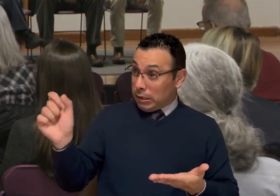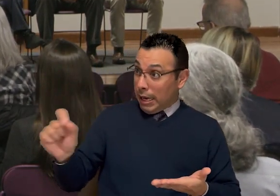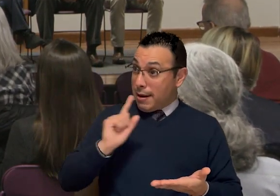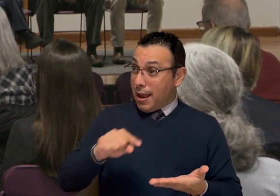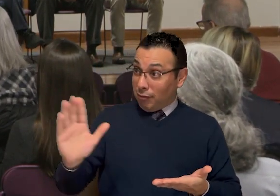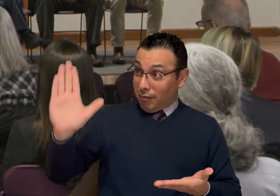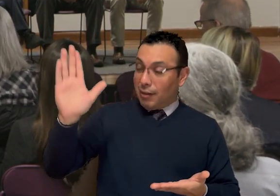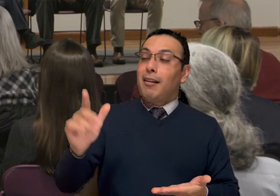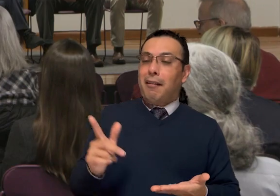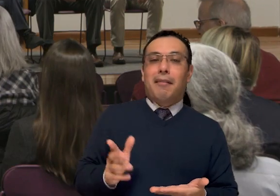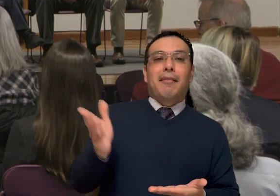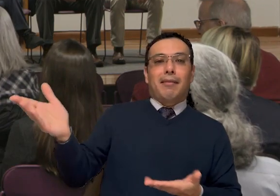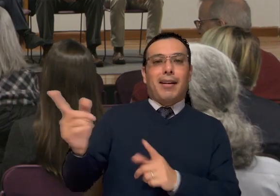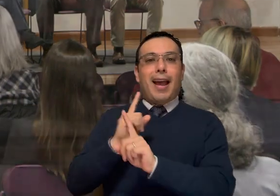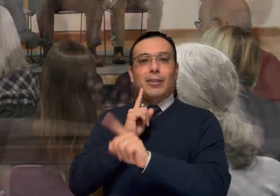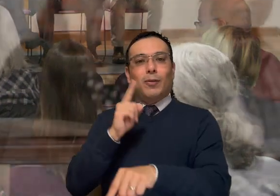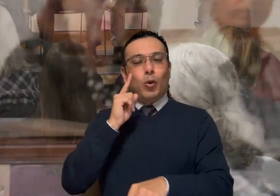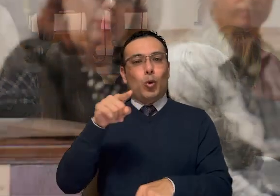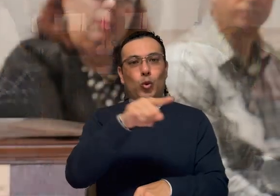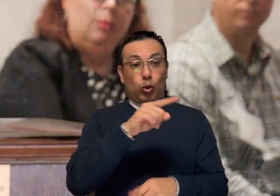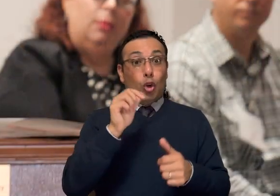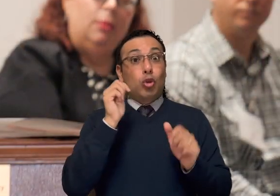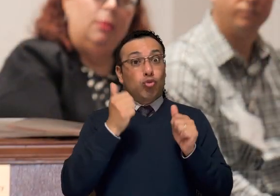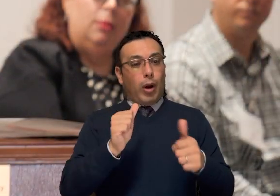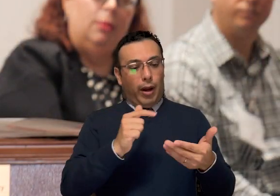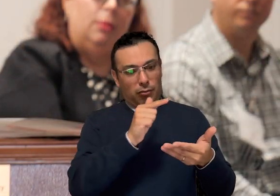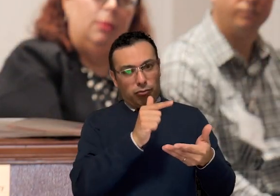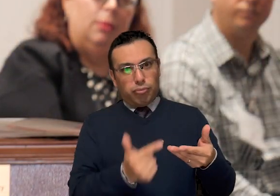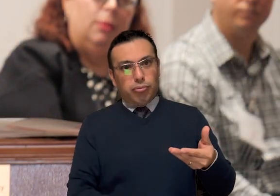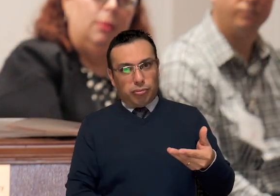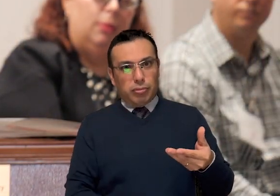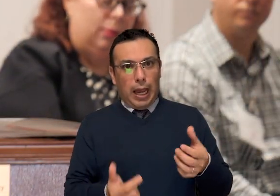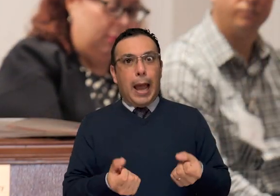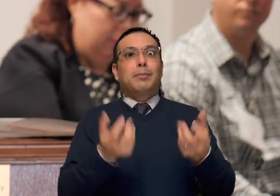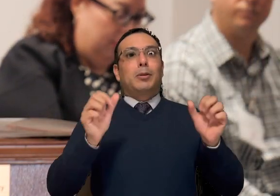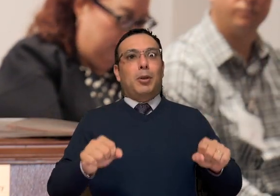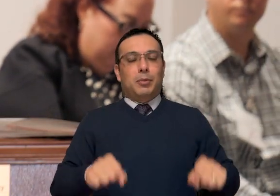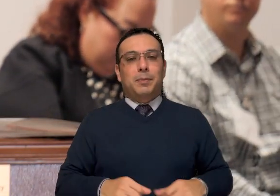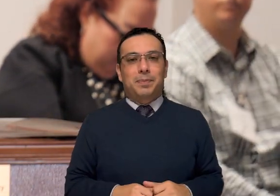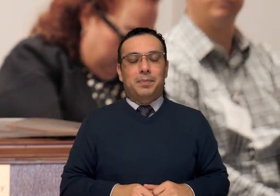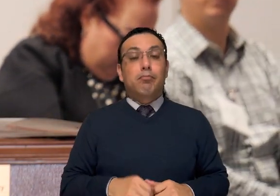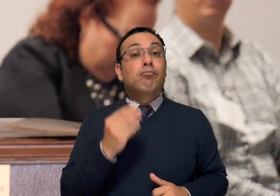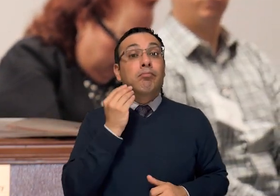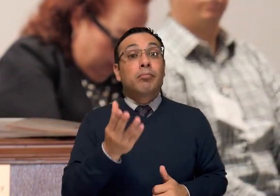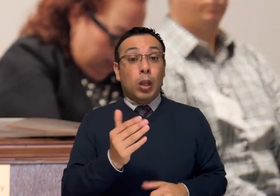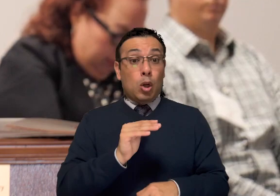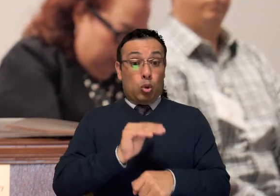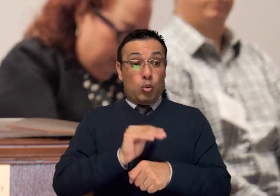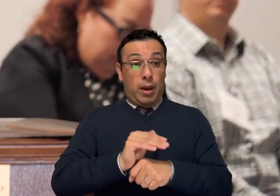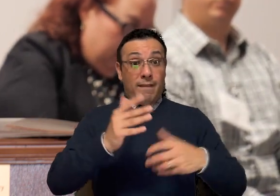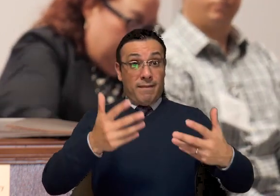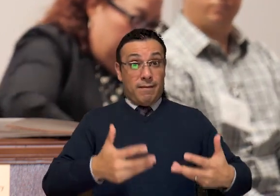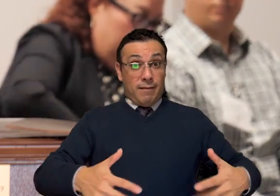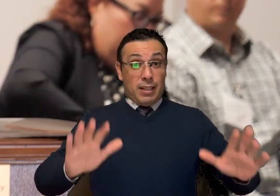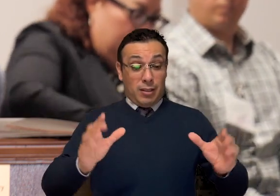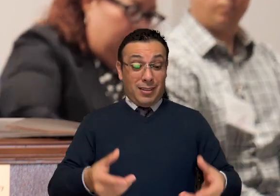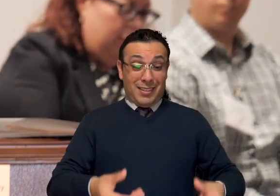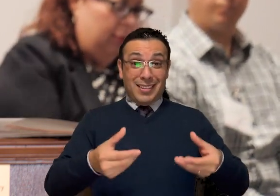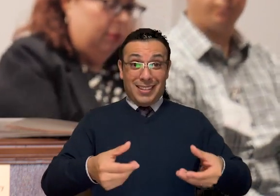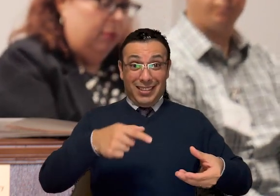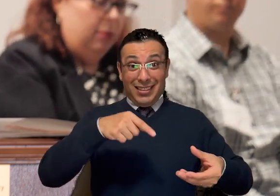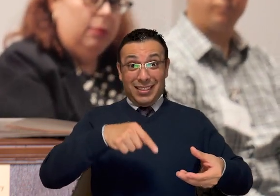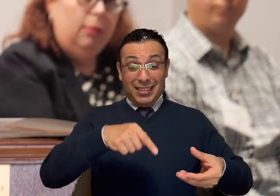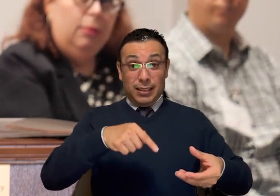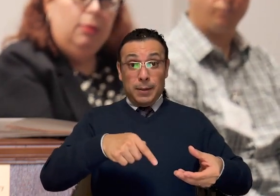say that what we will be doing after tonight is we'll be taking those questions that we've answered, those questions that we